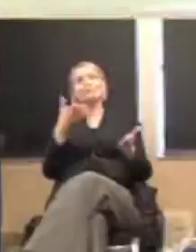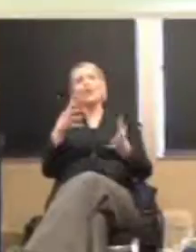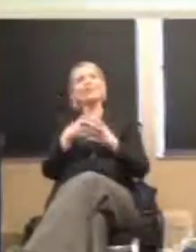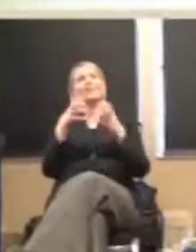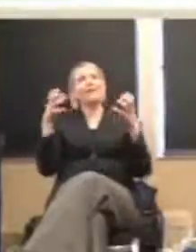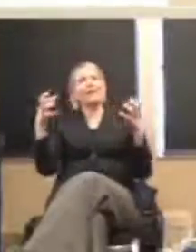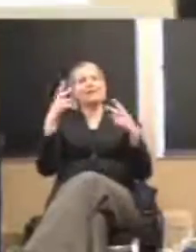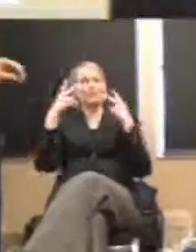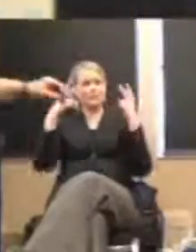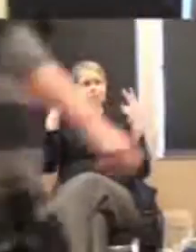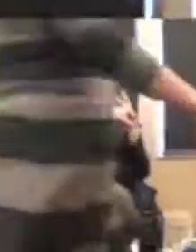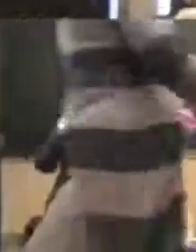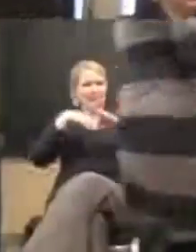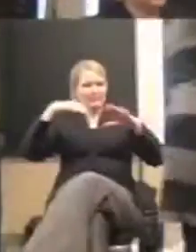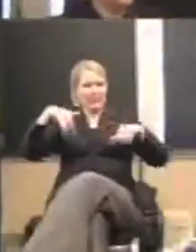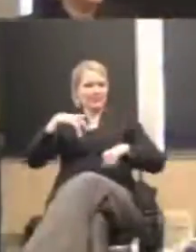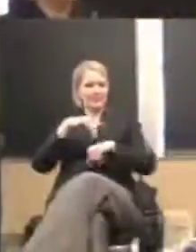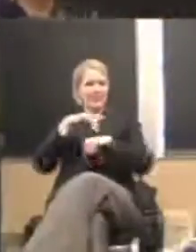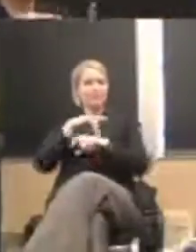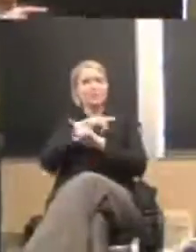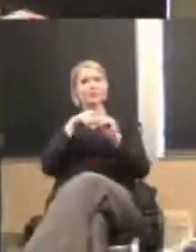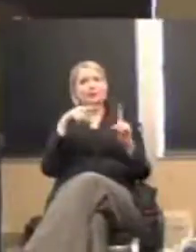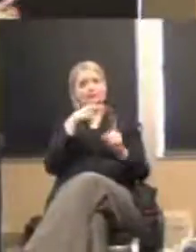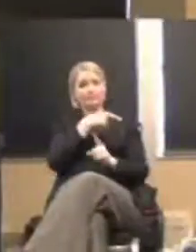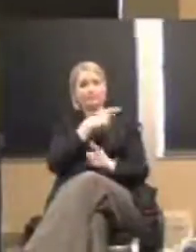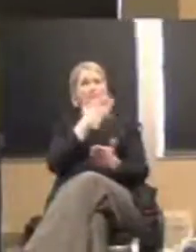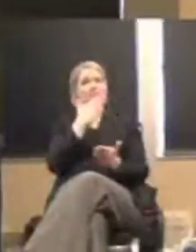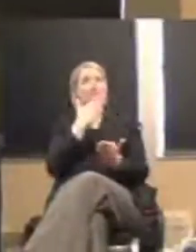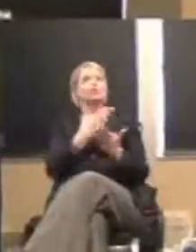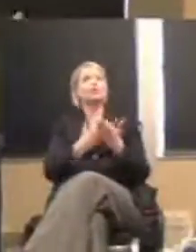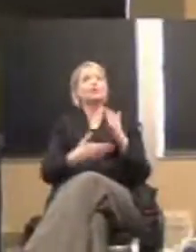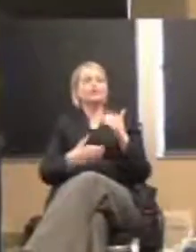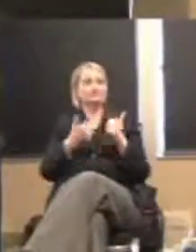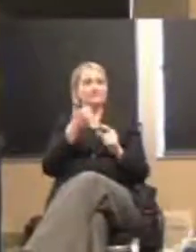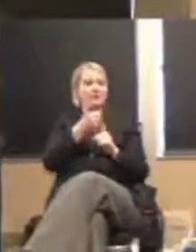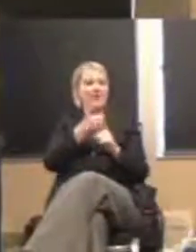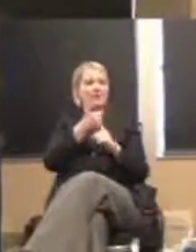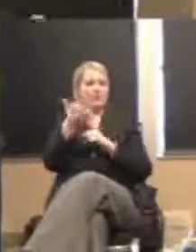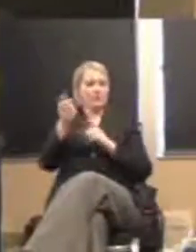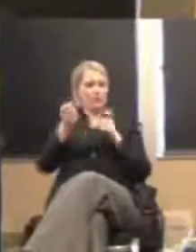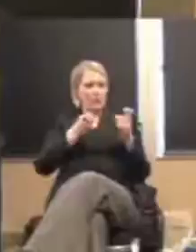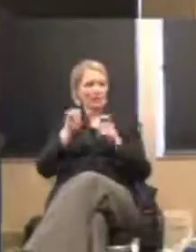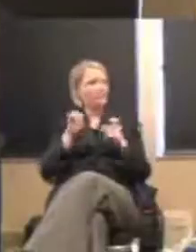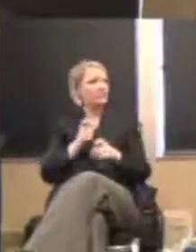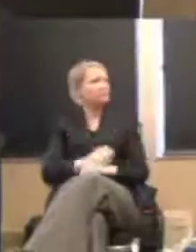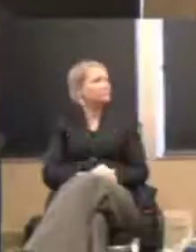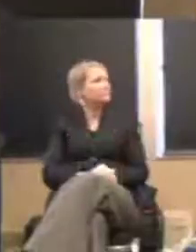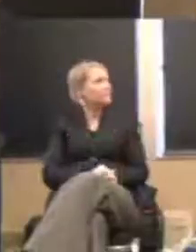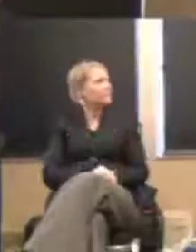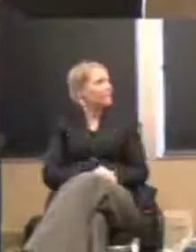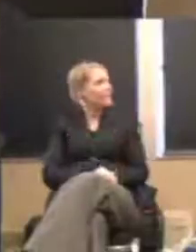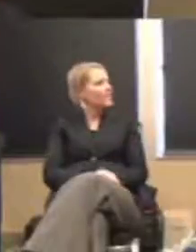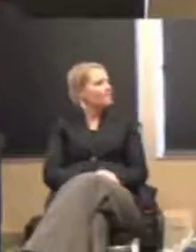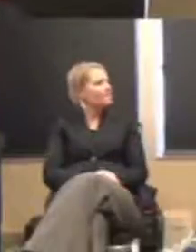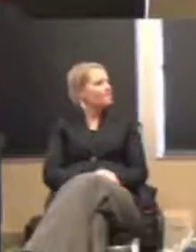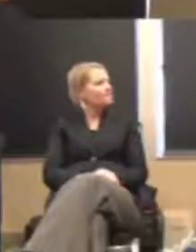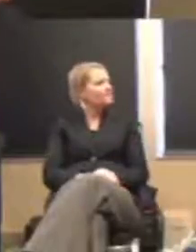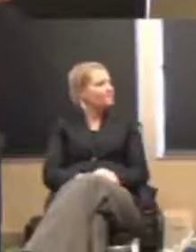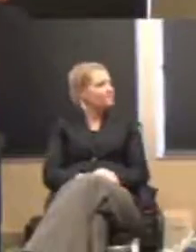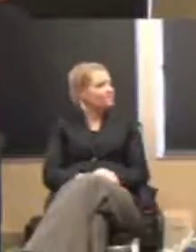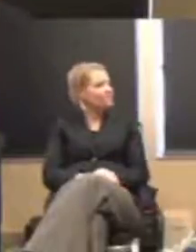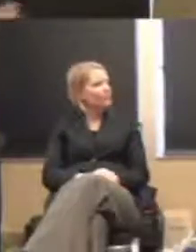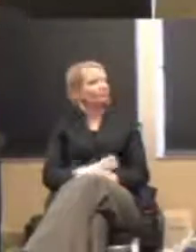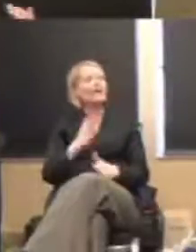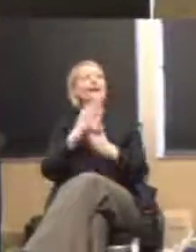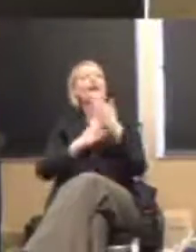touched yet, but there are some good self-regulation ones that I brought. And this is hands